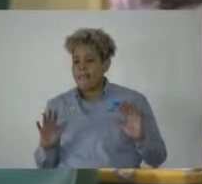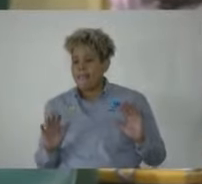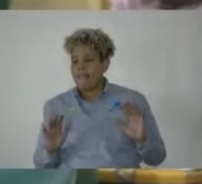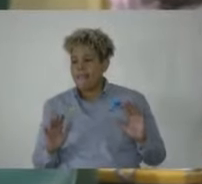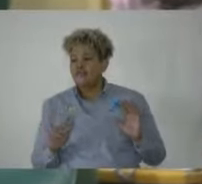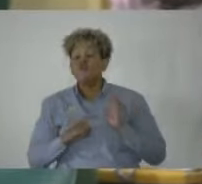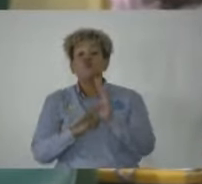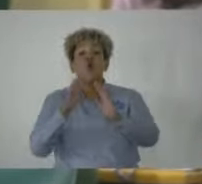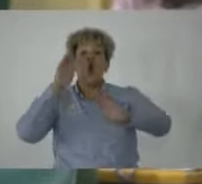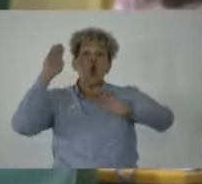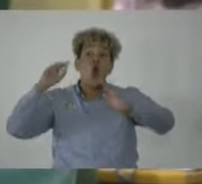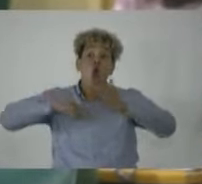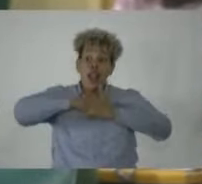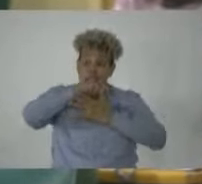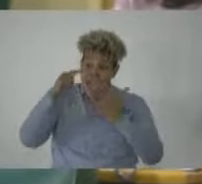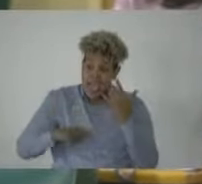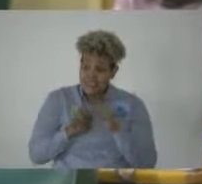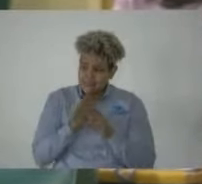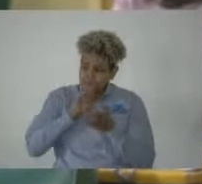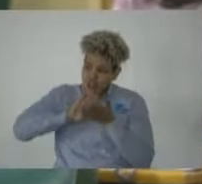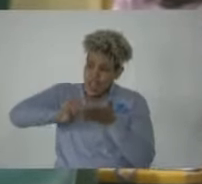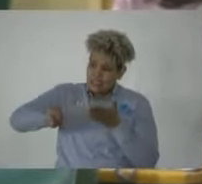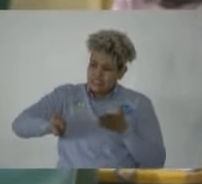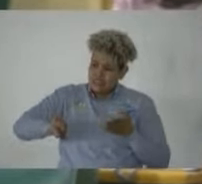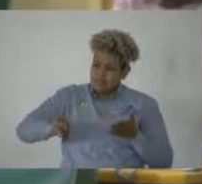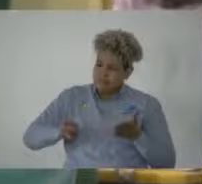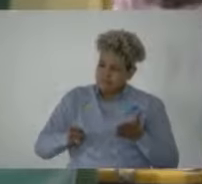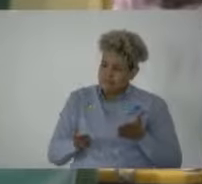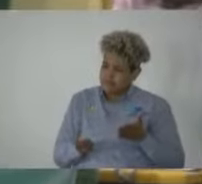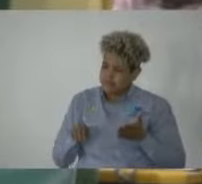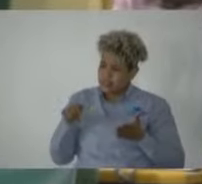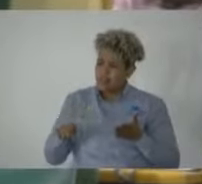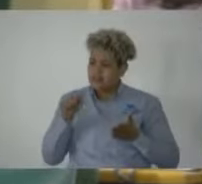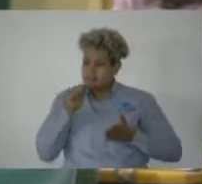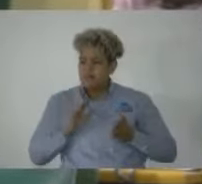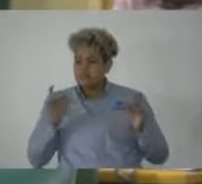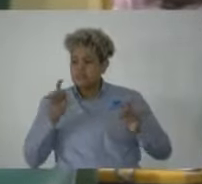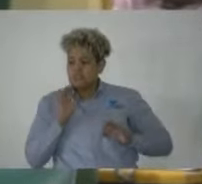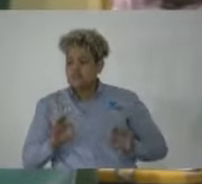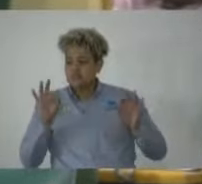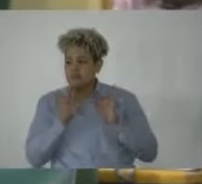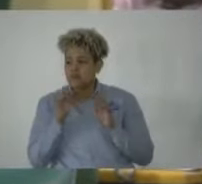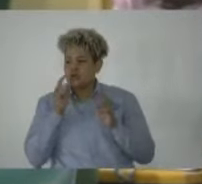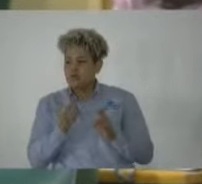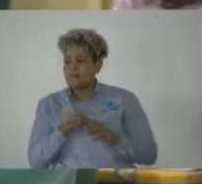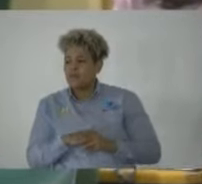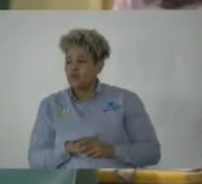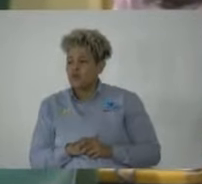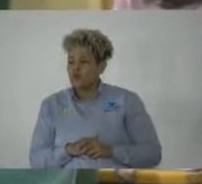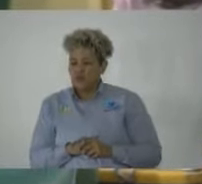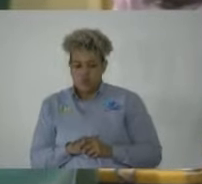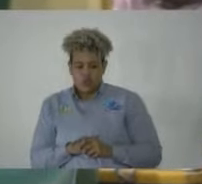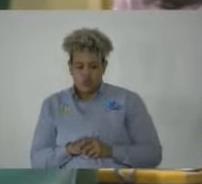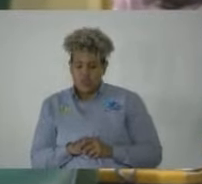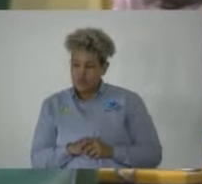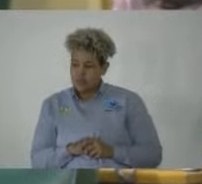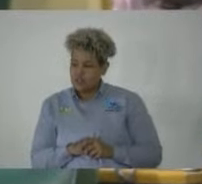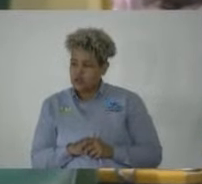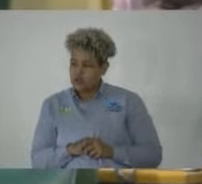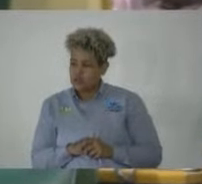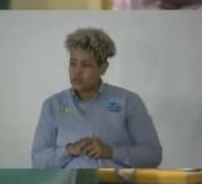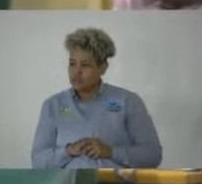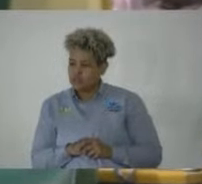shows all the items exempted. This is a very important point, because there are